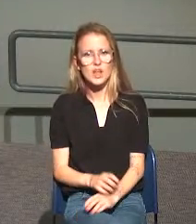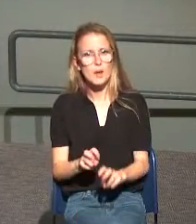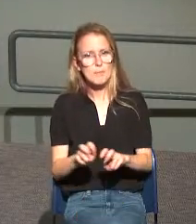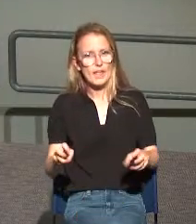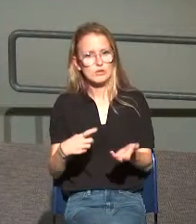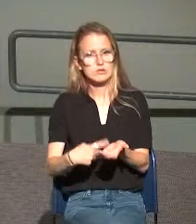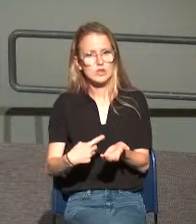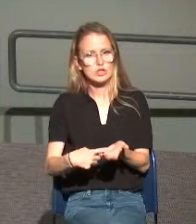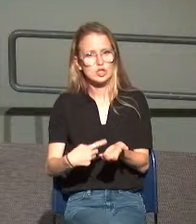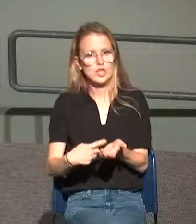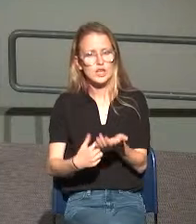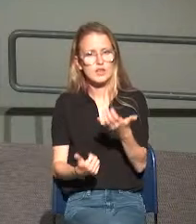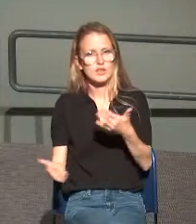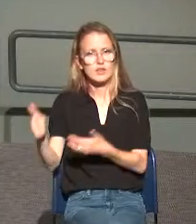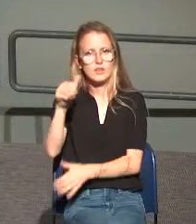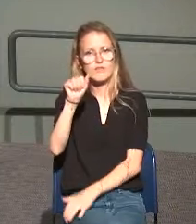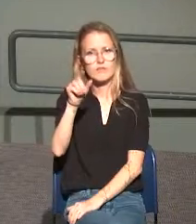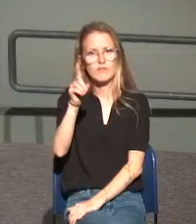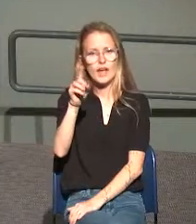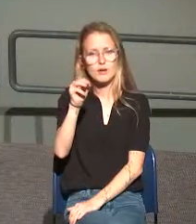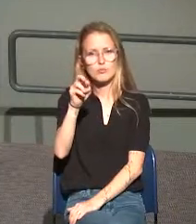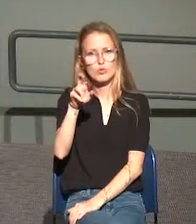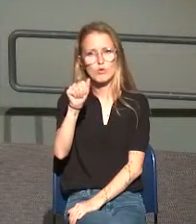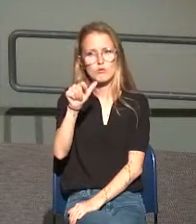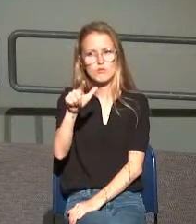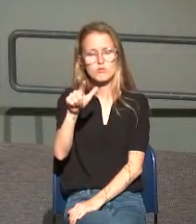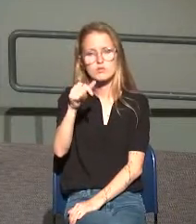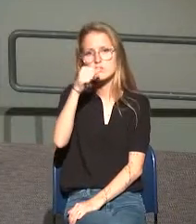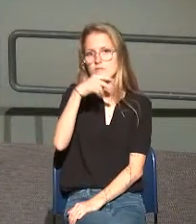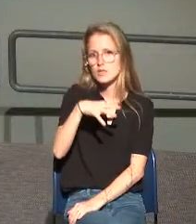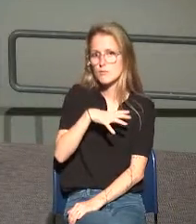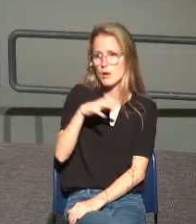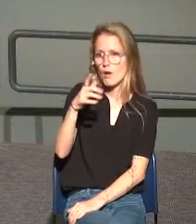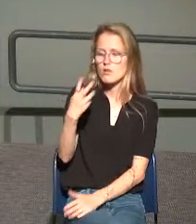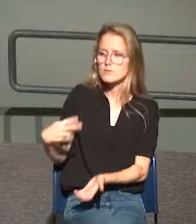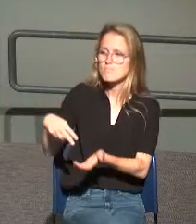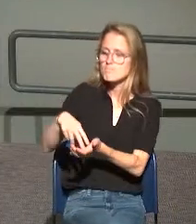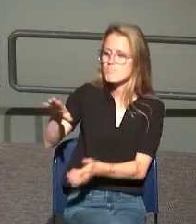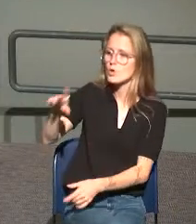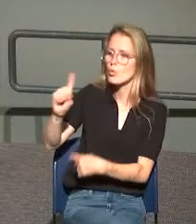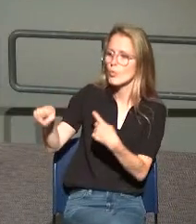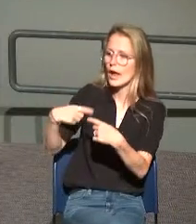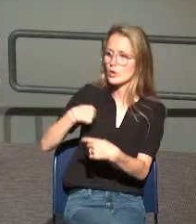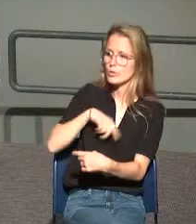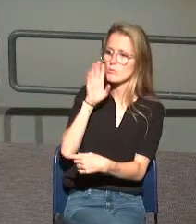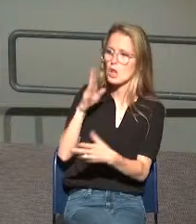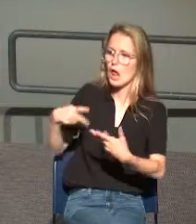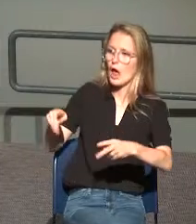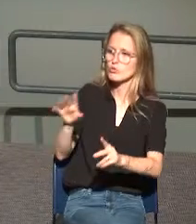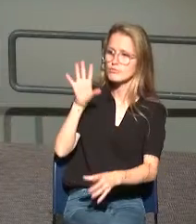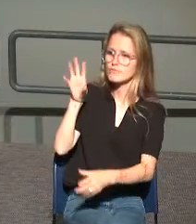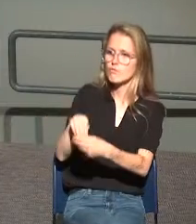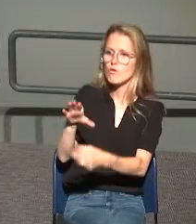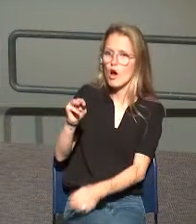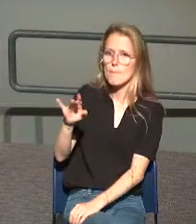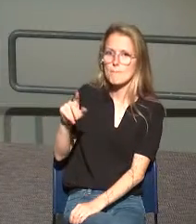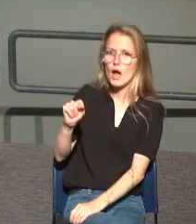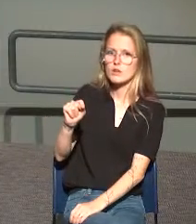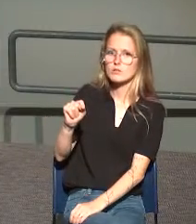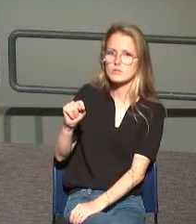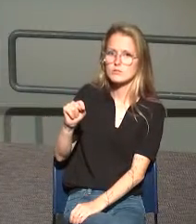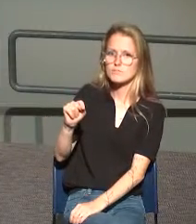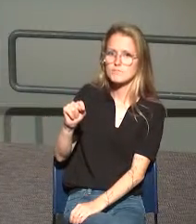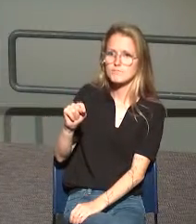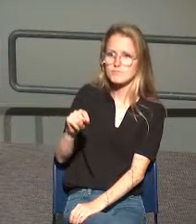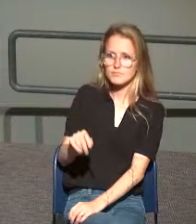of admirals, a female aviator got up and asked when women are going to be allowed to fly in combat. And it was met